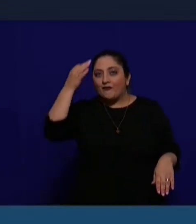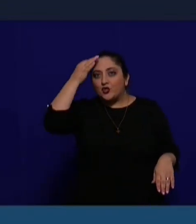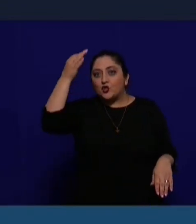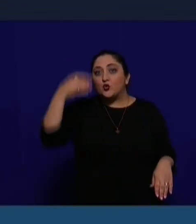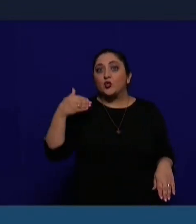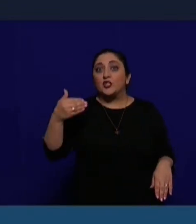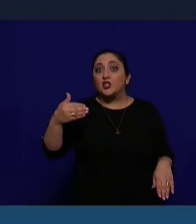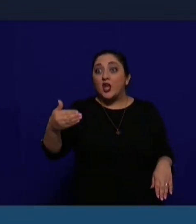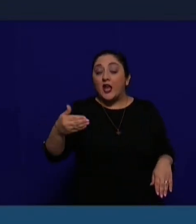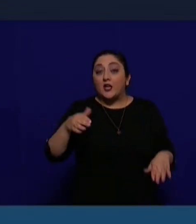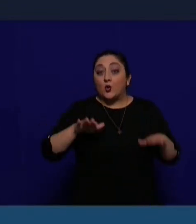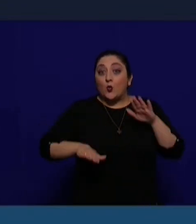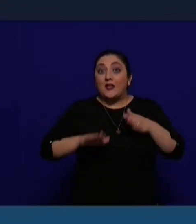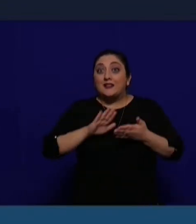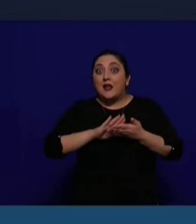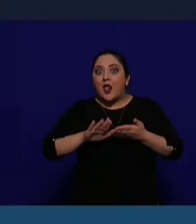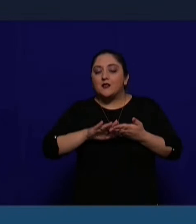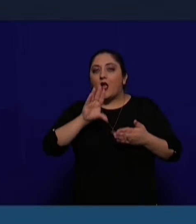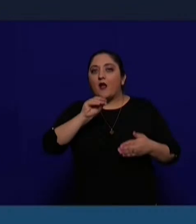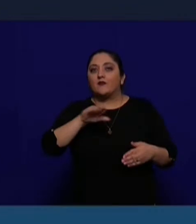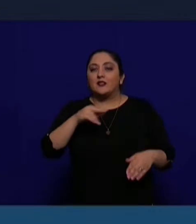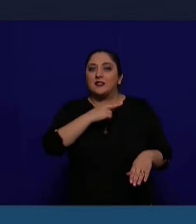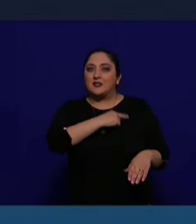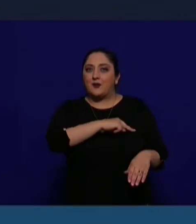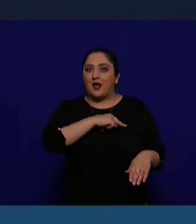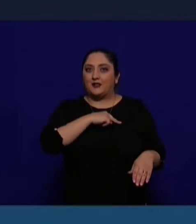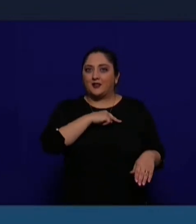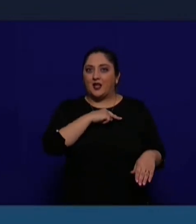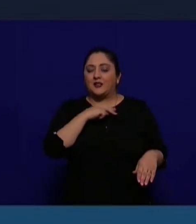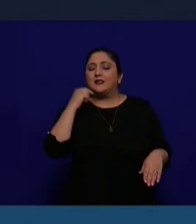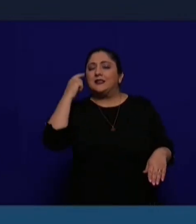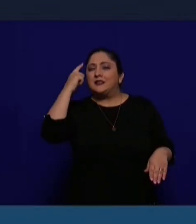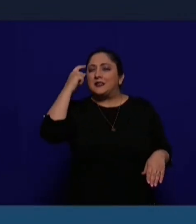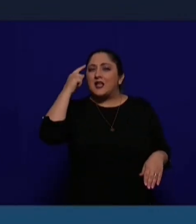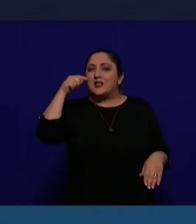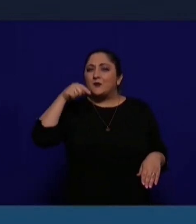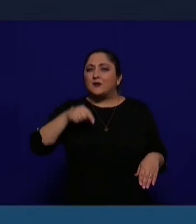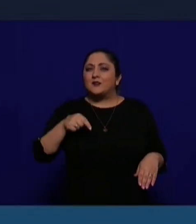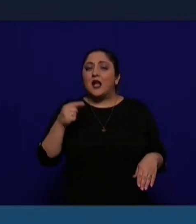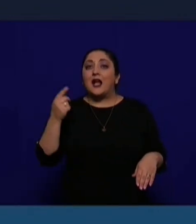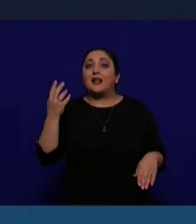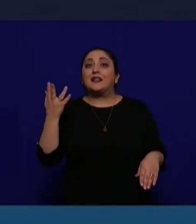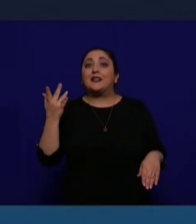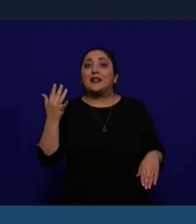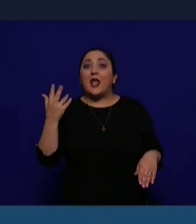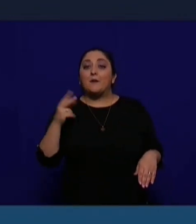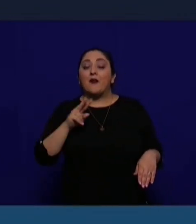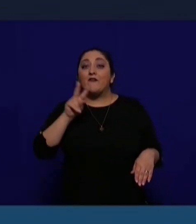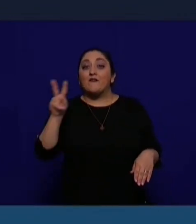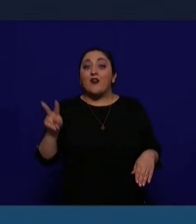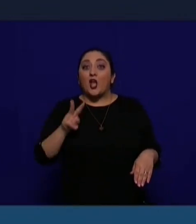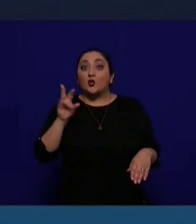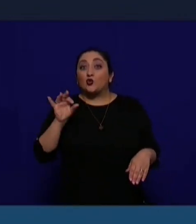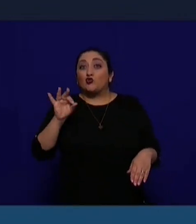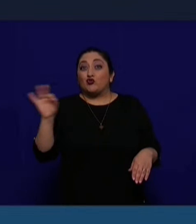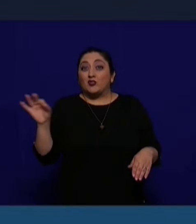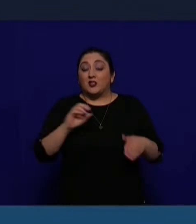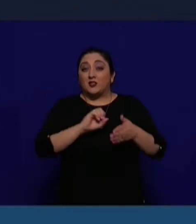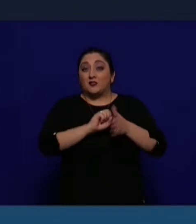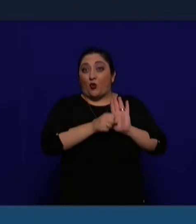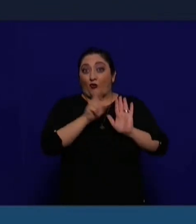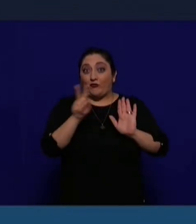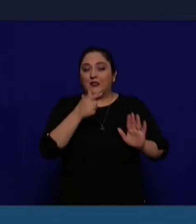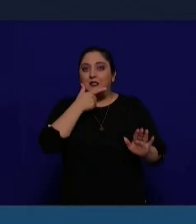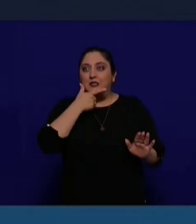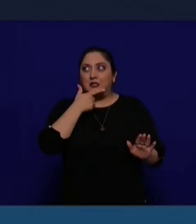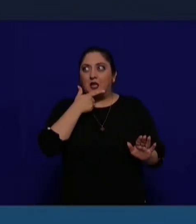tintlaħaq l-immunità tal-massa. Meta jingħad dan qed jiġi kkunsidrat ir-rata ta' trasmissjoni tal-varjant li hija ħafna iktar ogħla